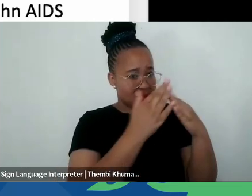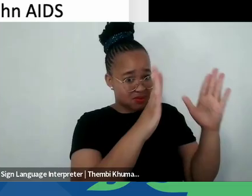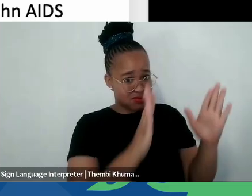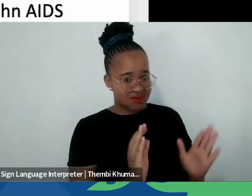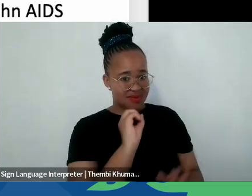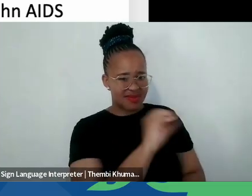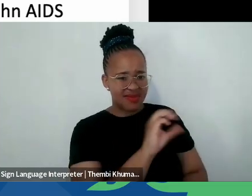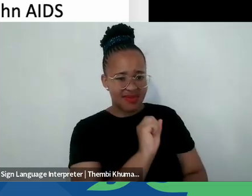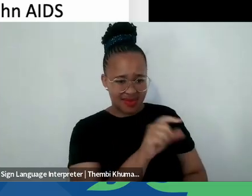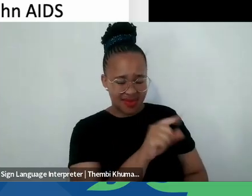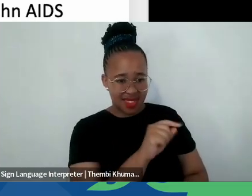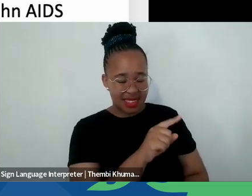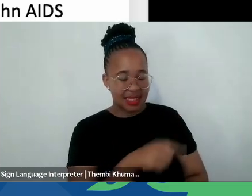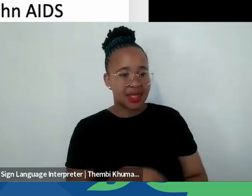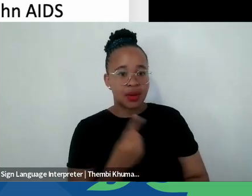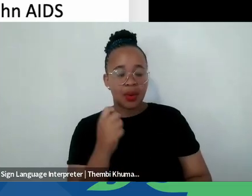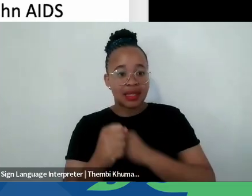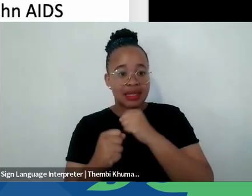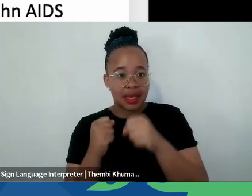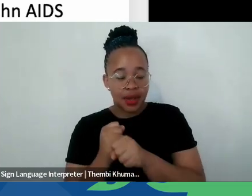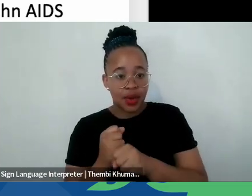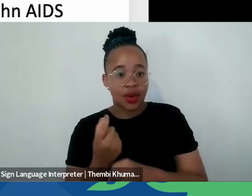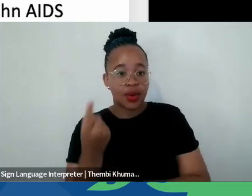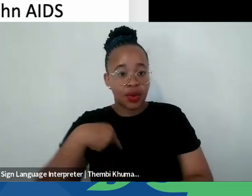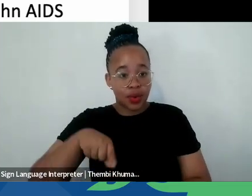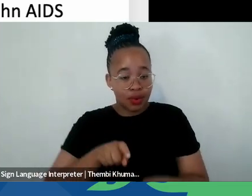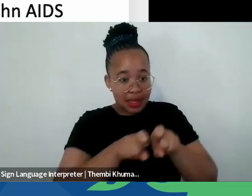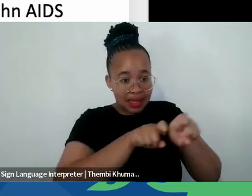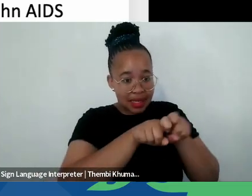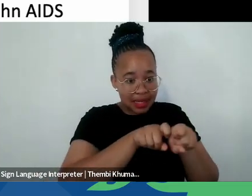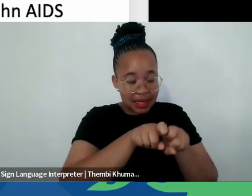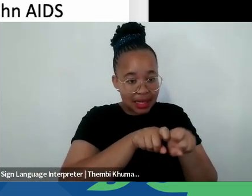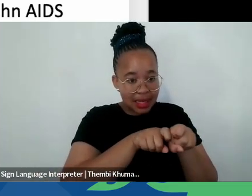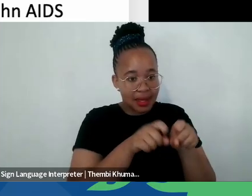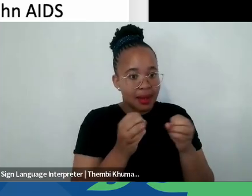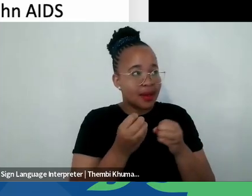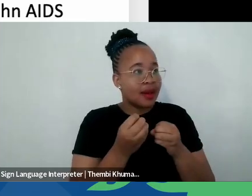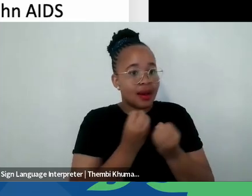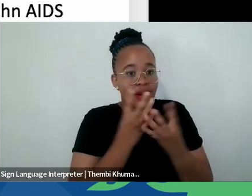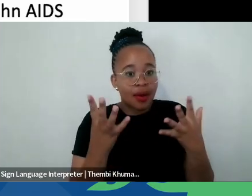in 1 year, we tested more than 1,000 men